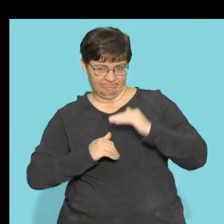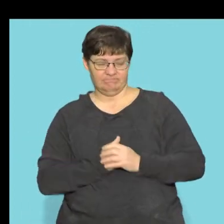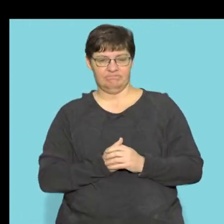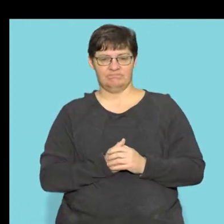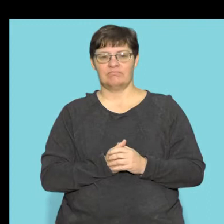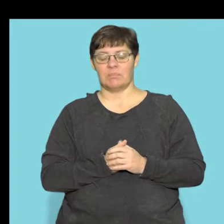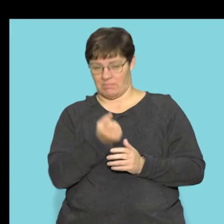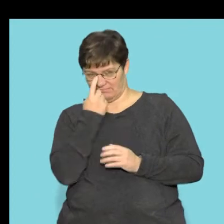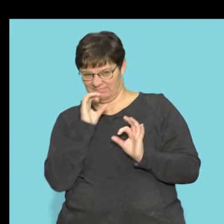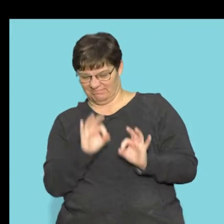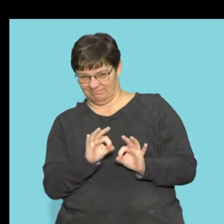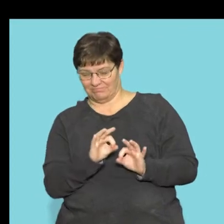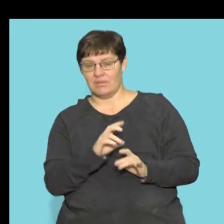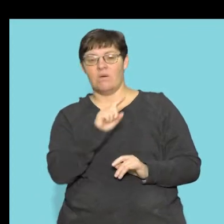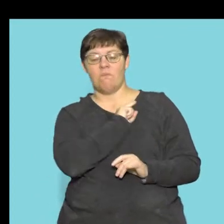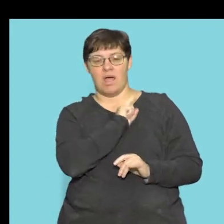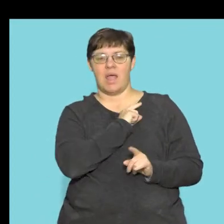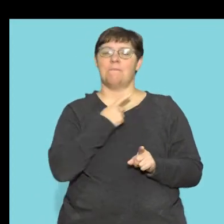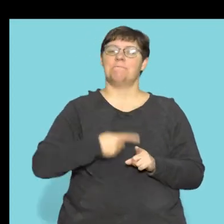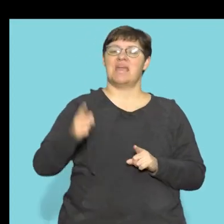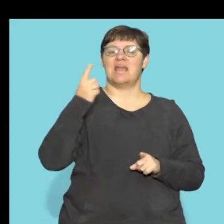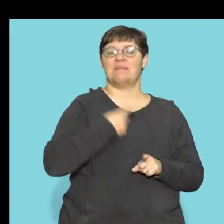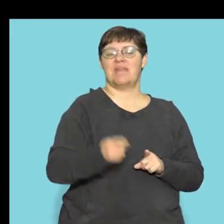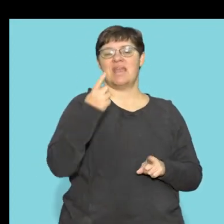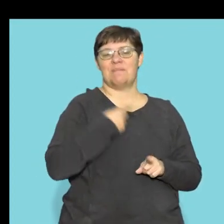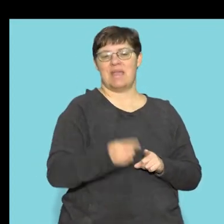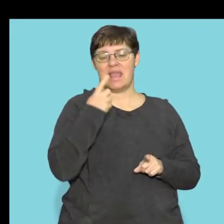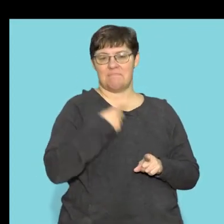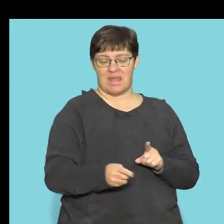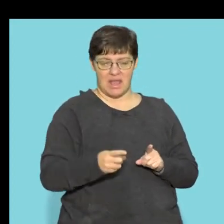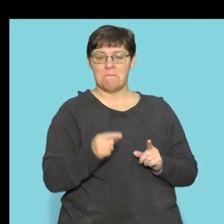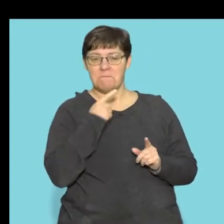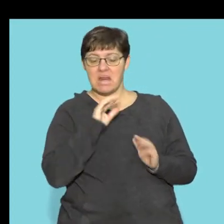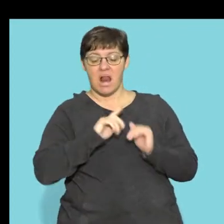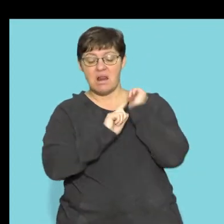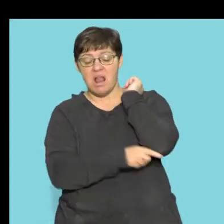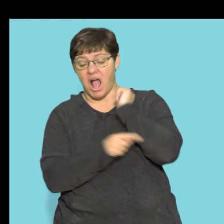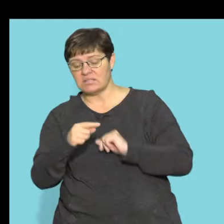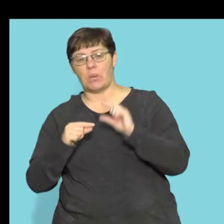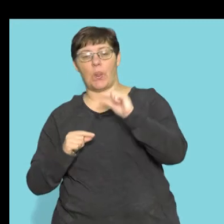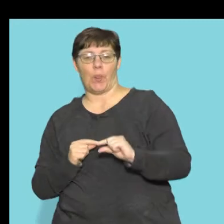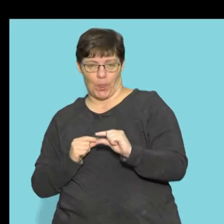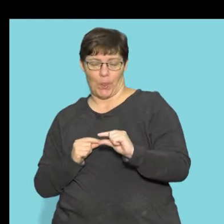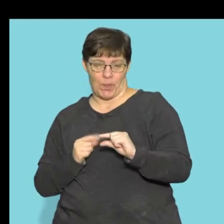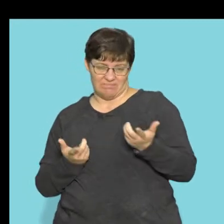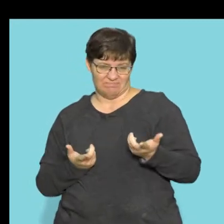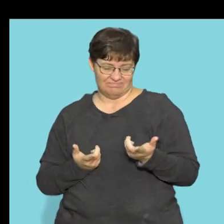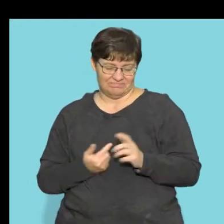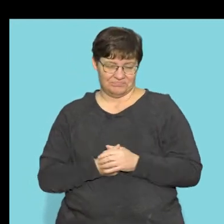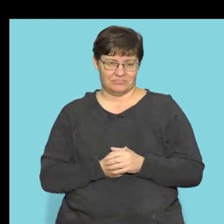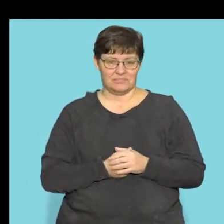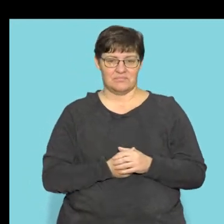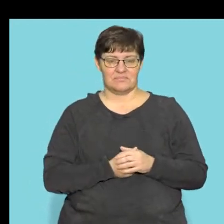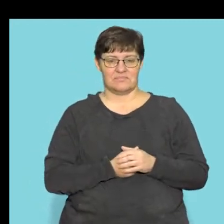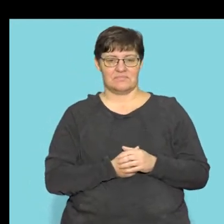That really does make sense, right? Because almost all the time when you pay back something, the last